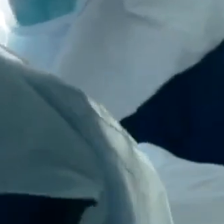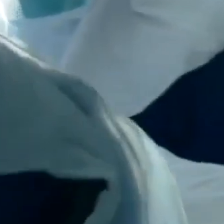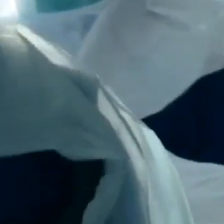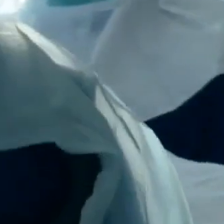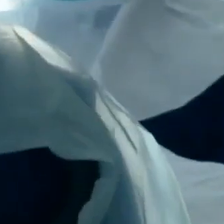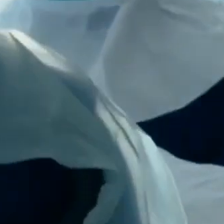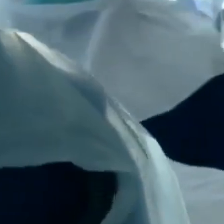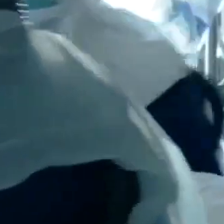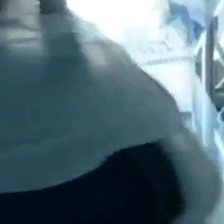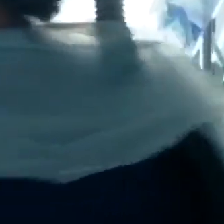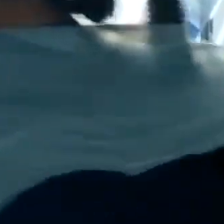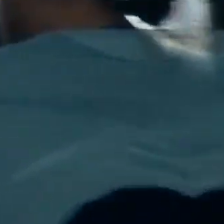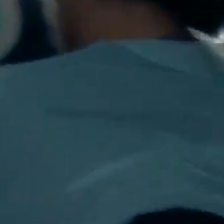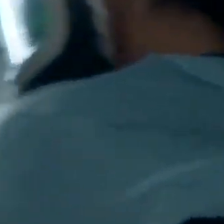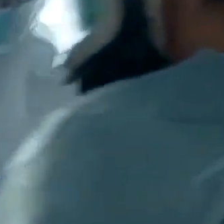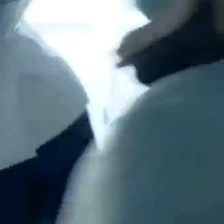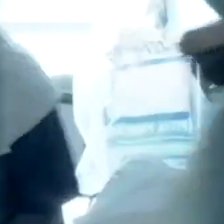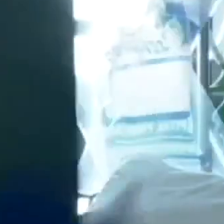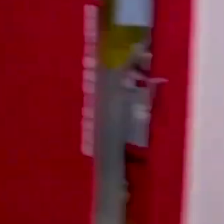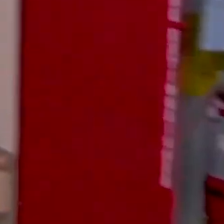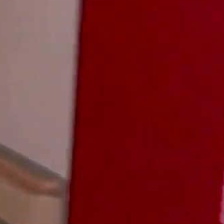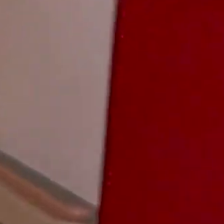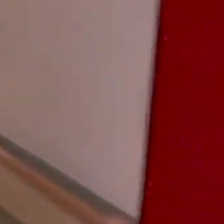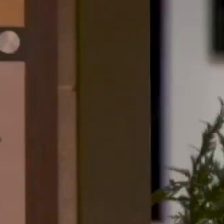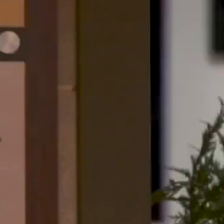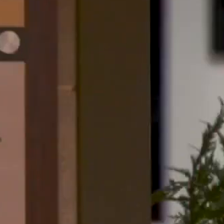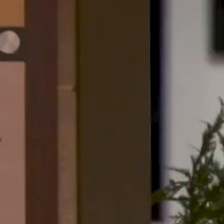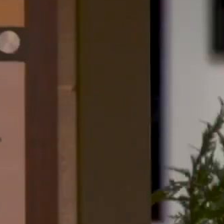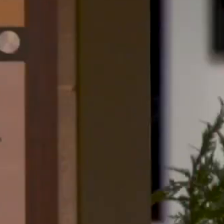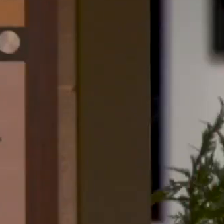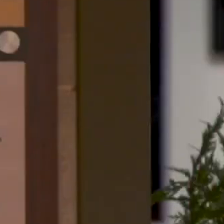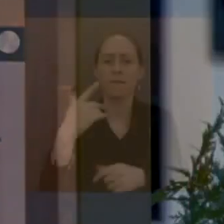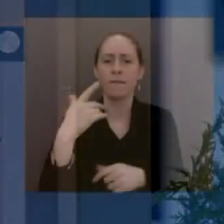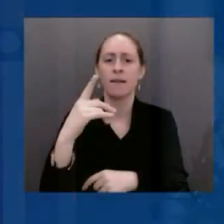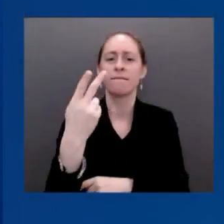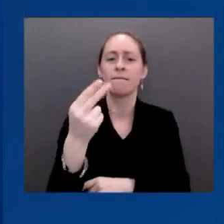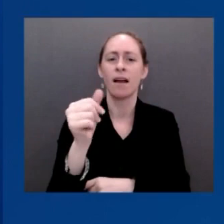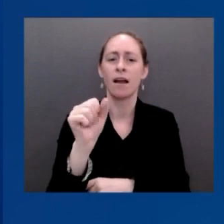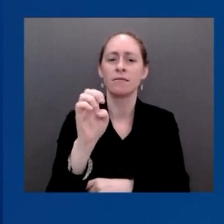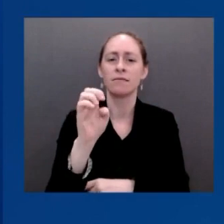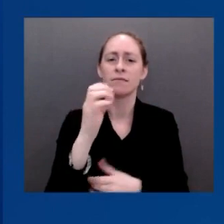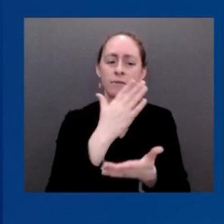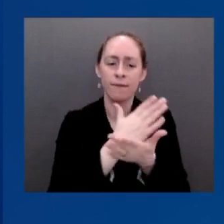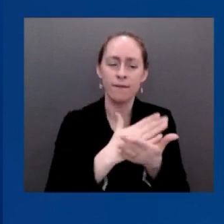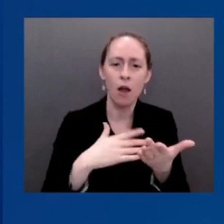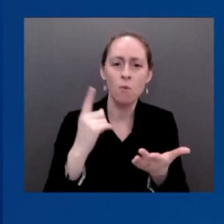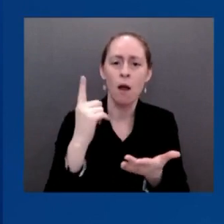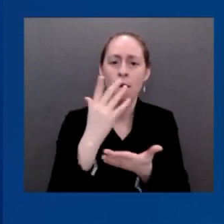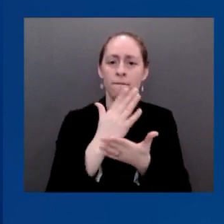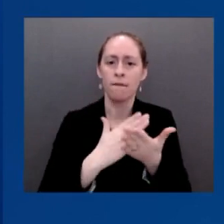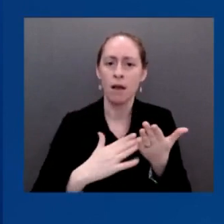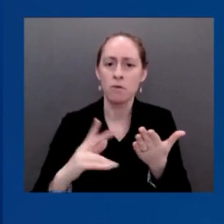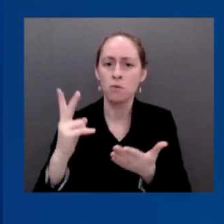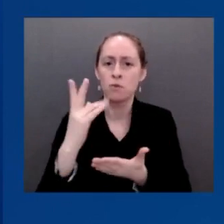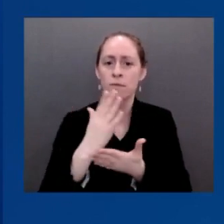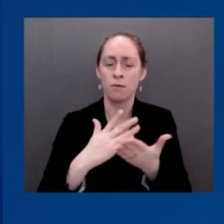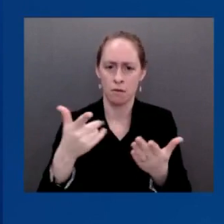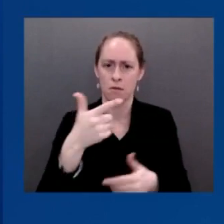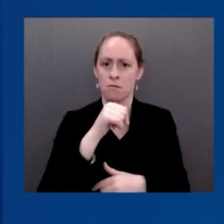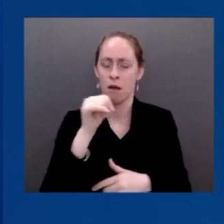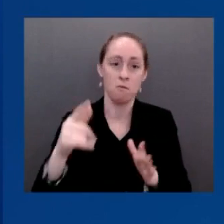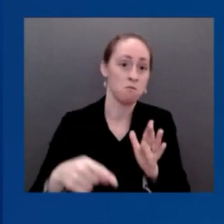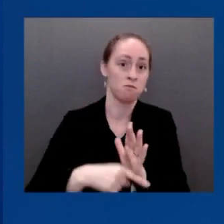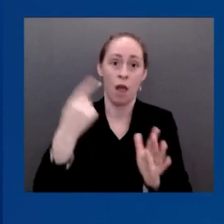are going down. Nationwide, the numbers have led the CDC to review its guidance. They have to be done at the local level, but I'm really